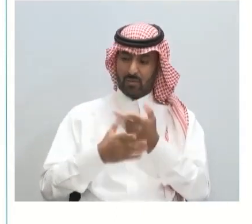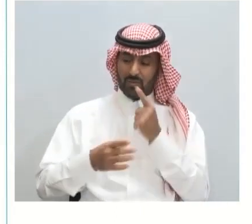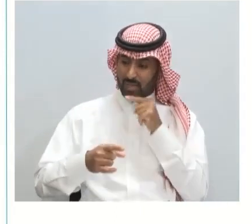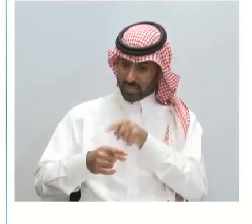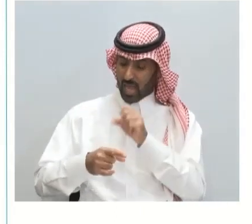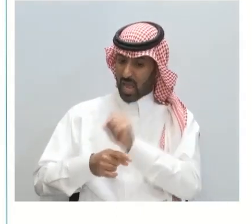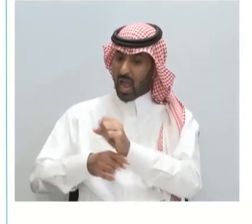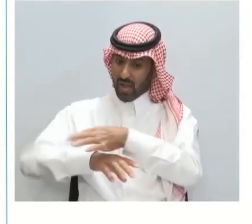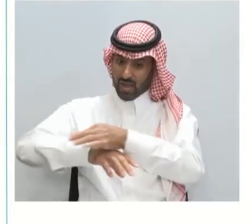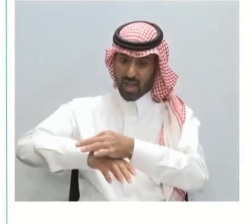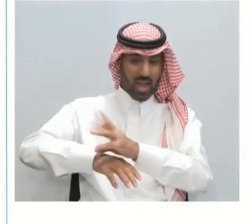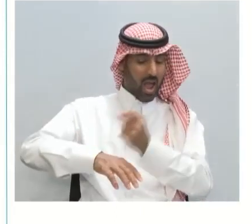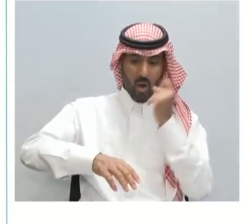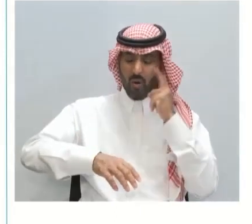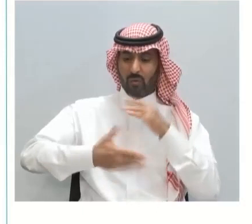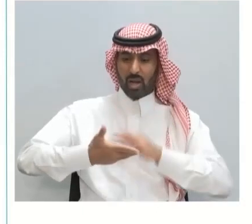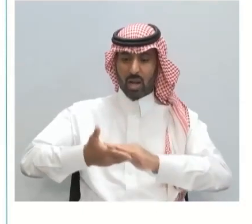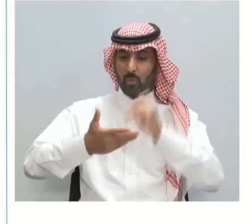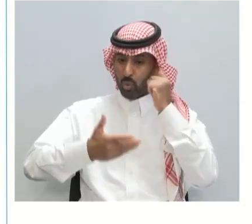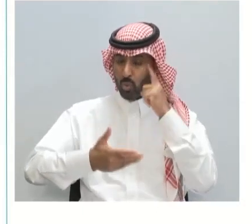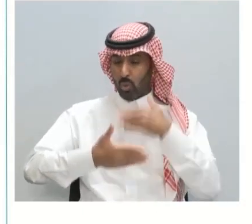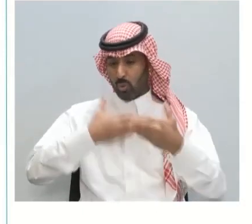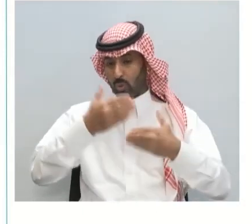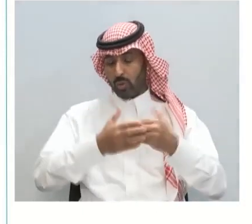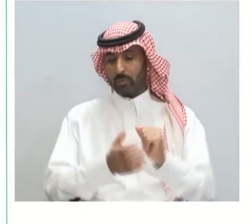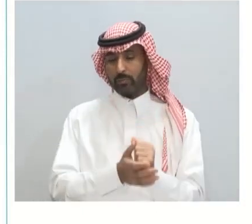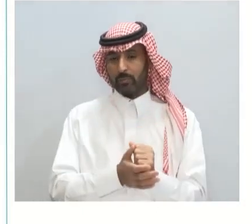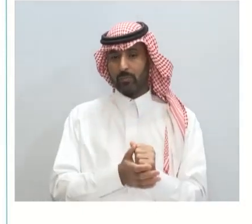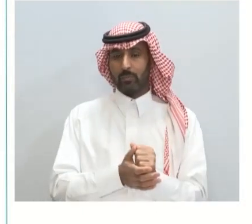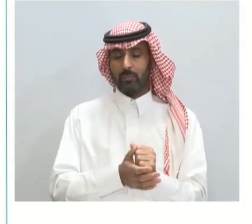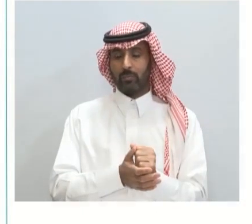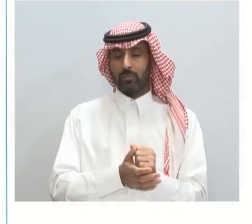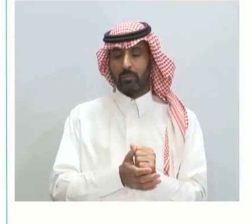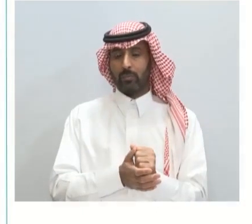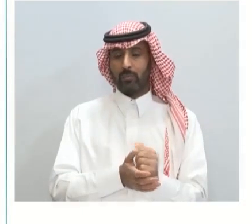positive, how will it help to know that she will probably develop the disease?